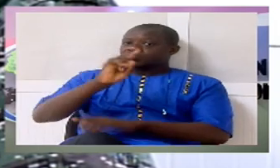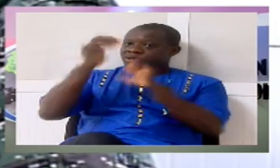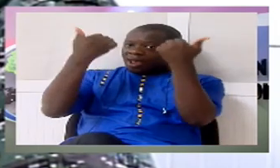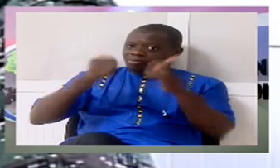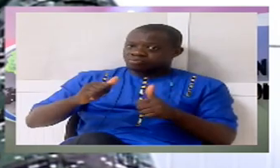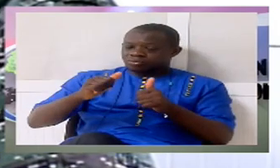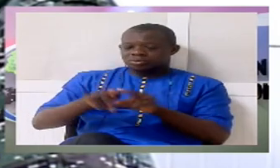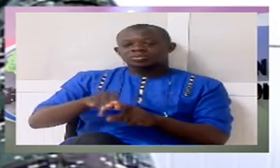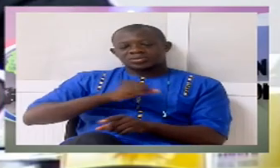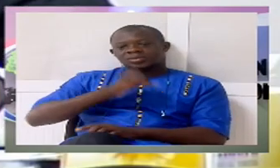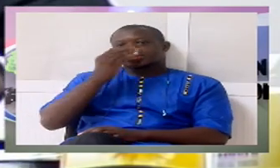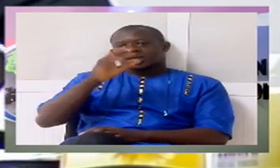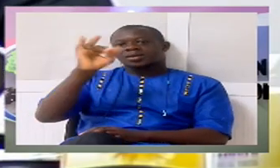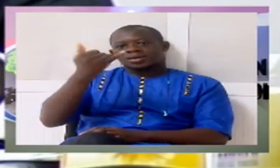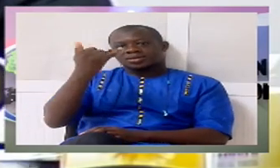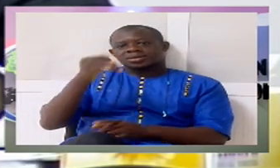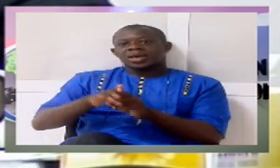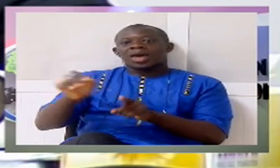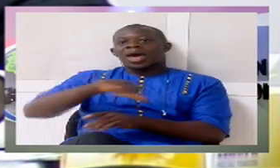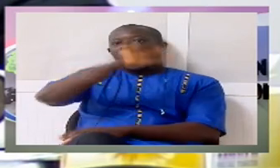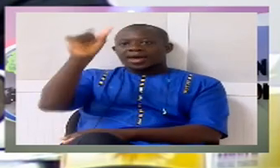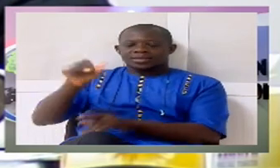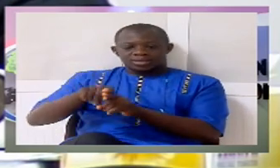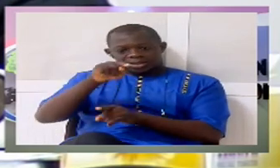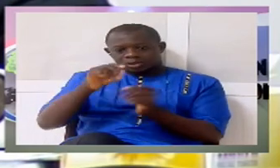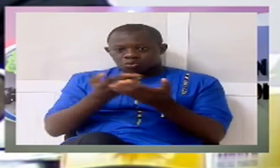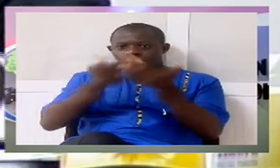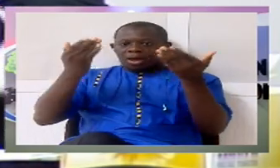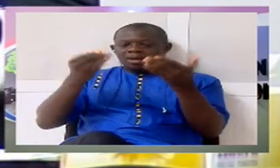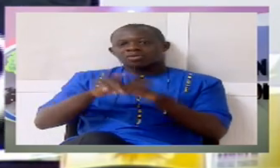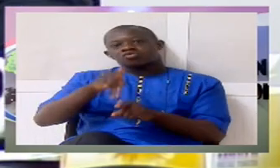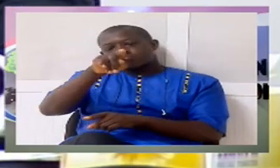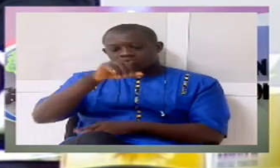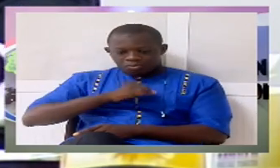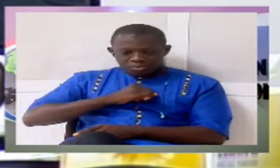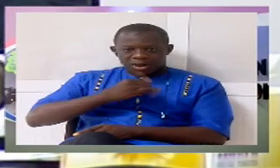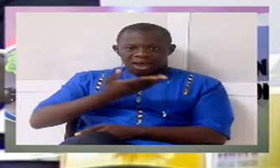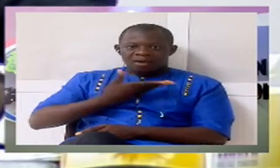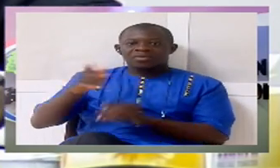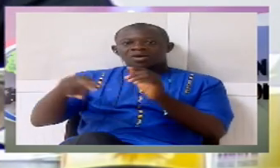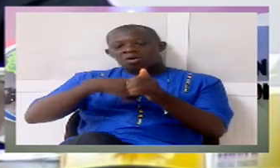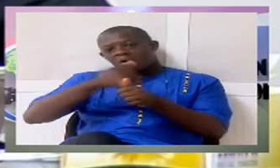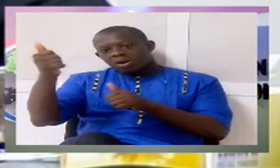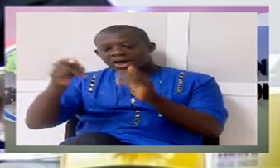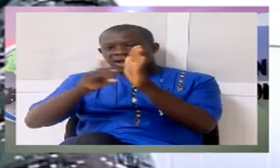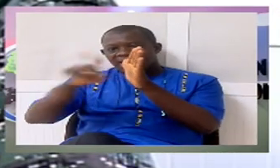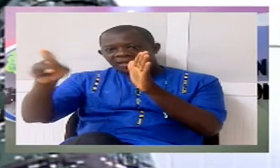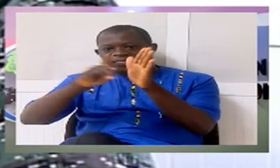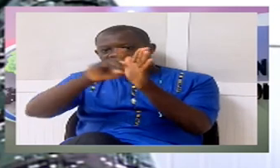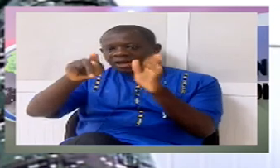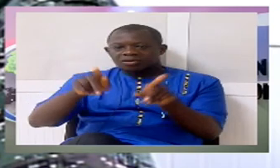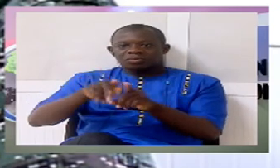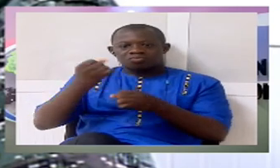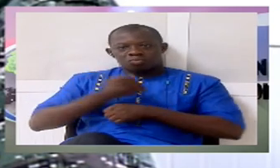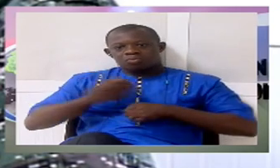la. Yes. And in fact that is the reason why you had those types of weapons, correct? Da xam lolu